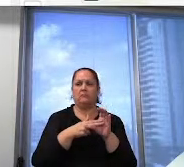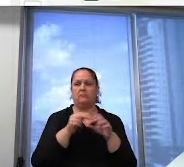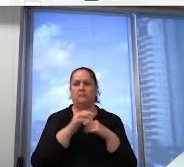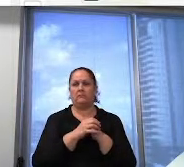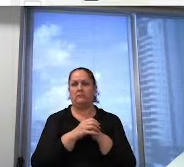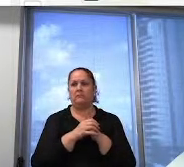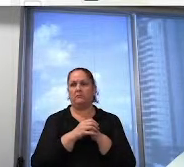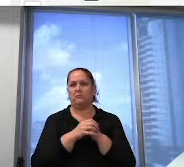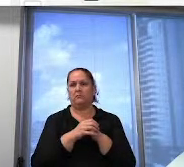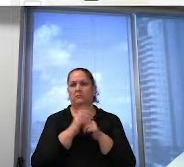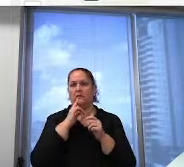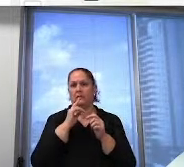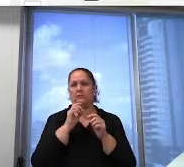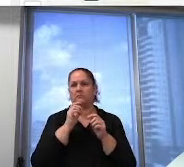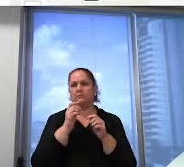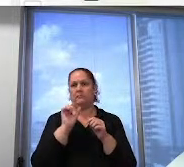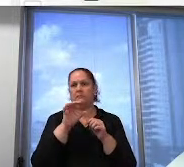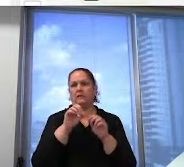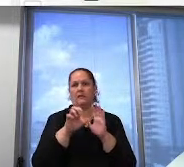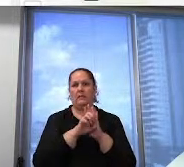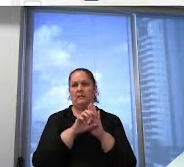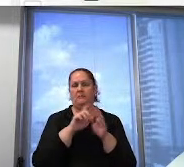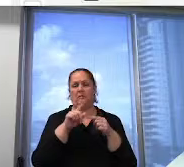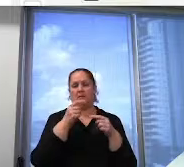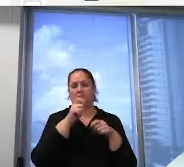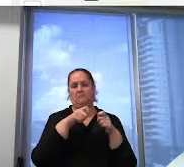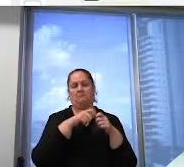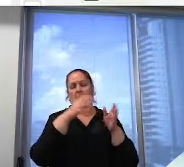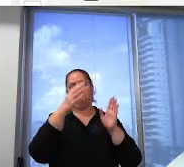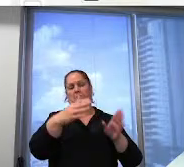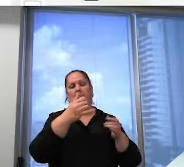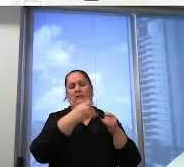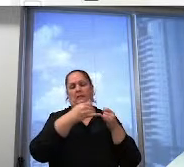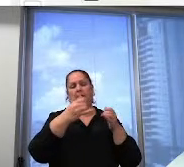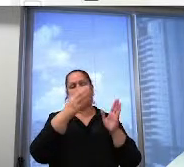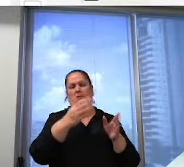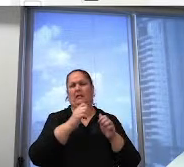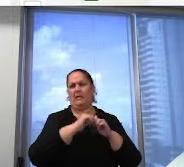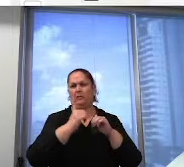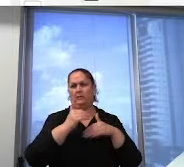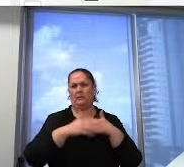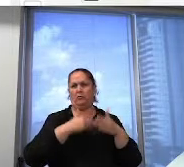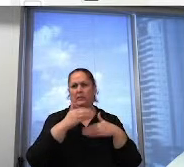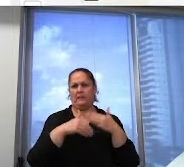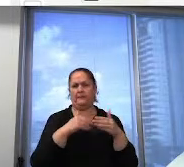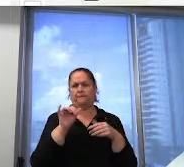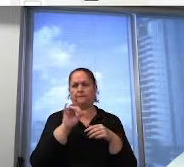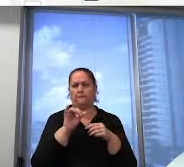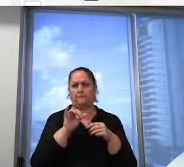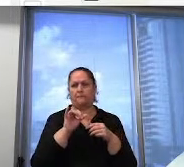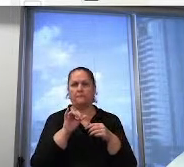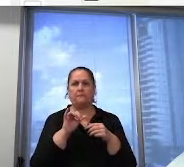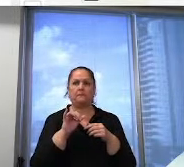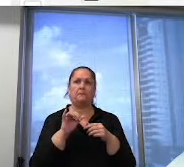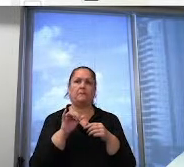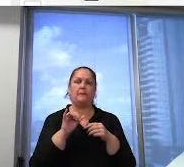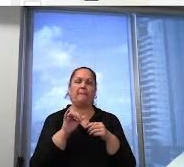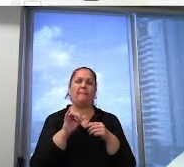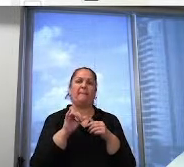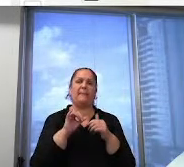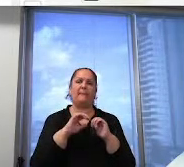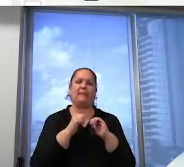it? You basically, just give an example again for a particular line segment. How does that process work? And then